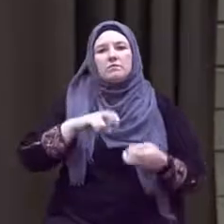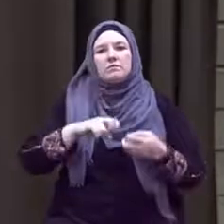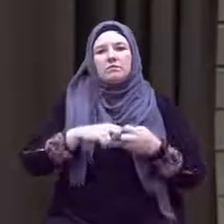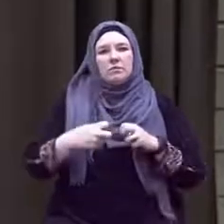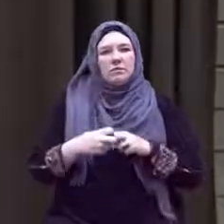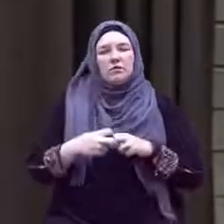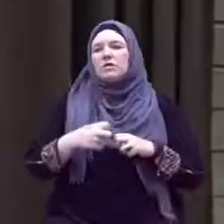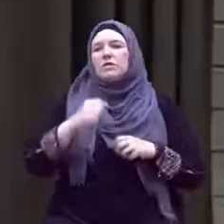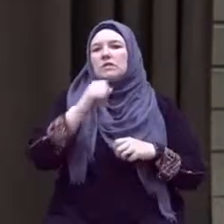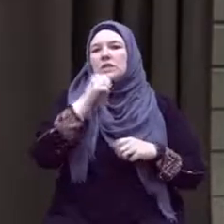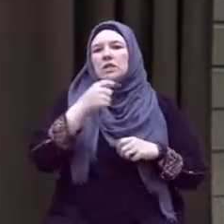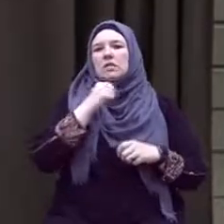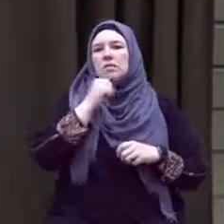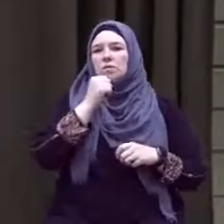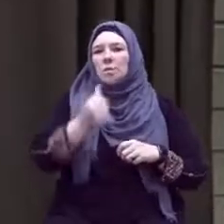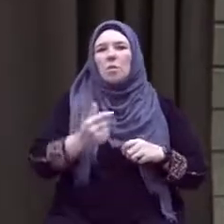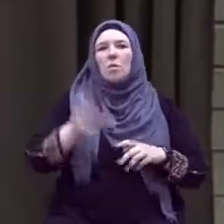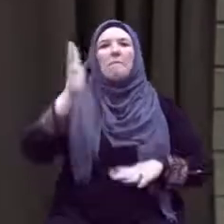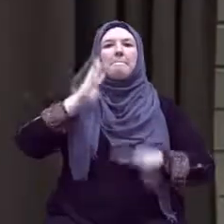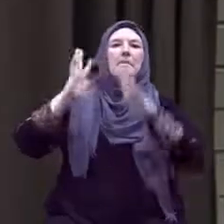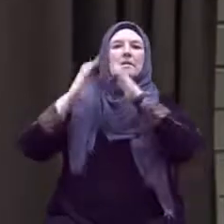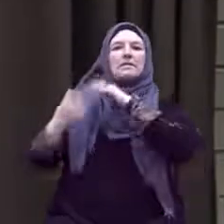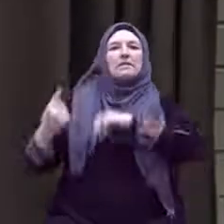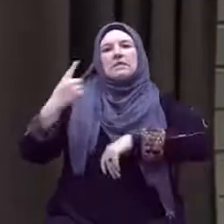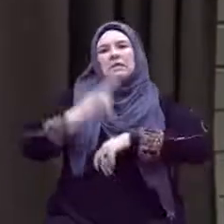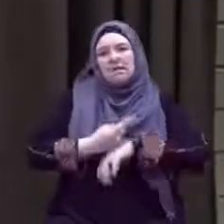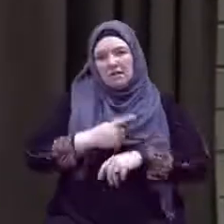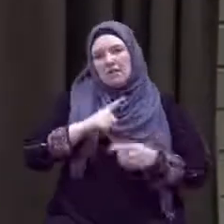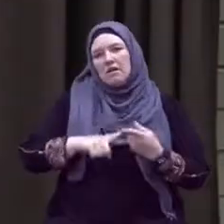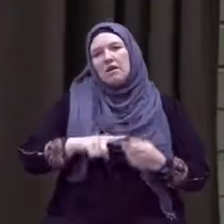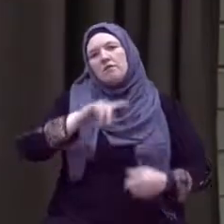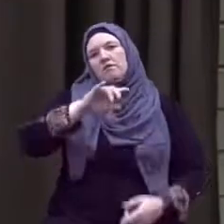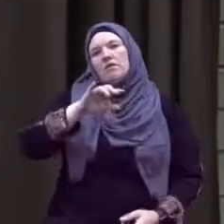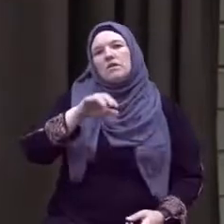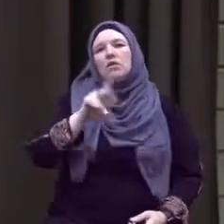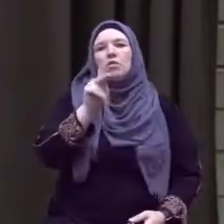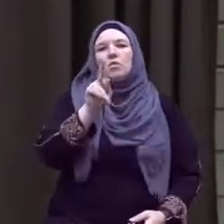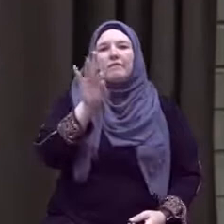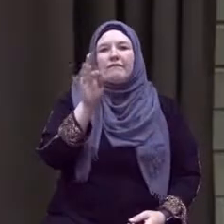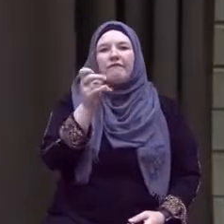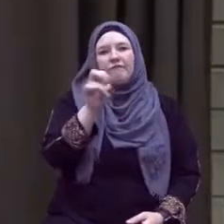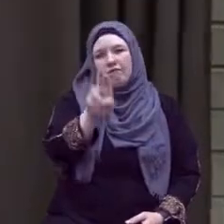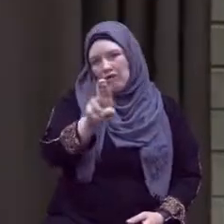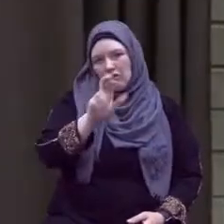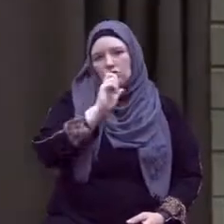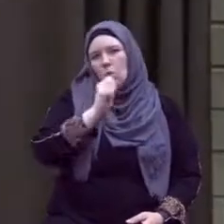So don't go back to the days of jahiliyyah and kufr,